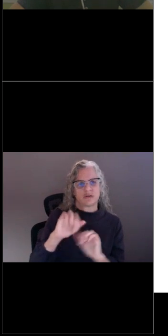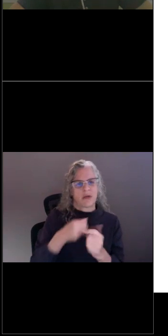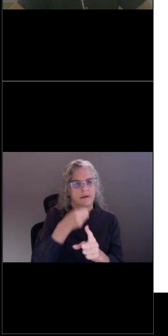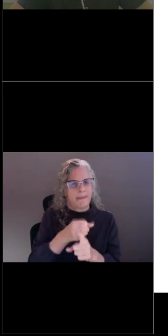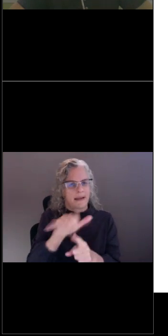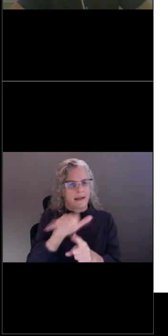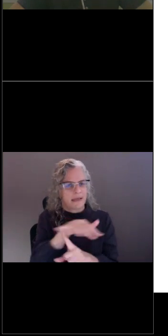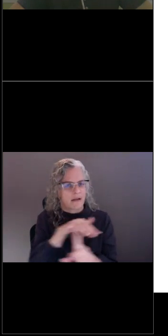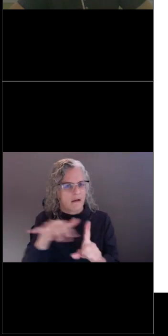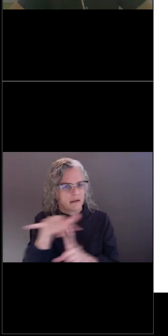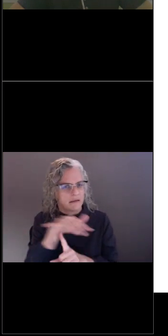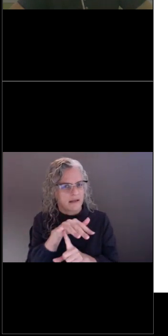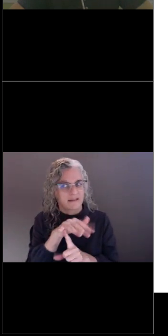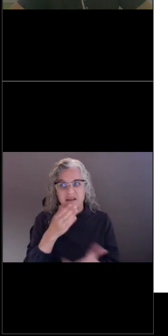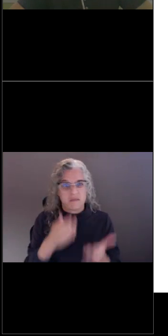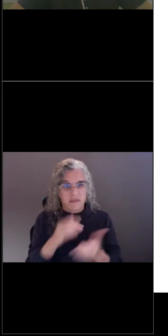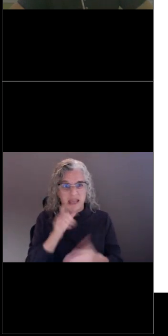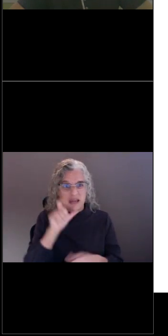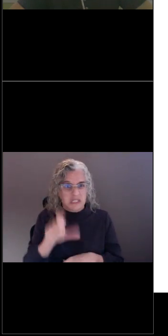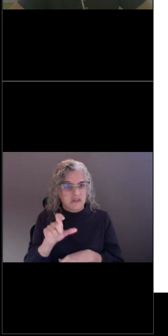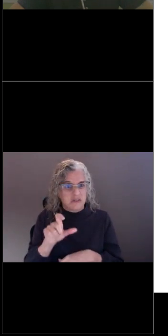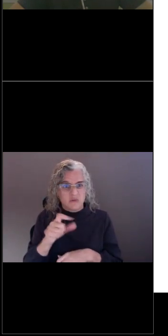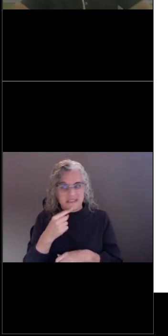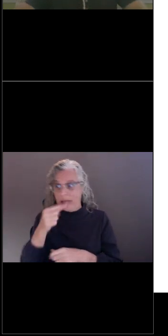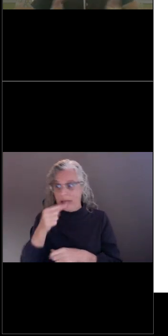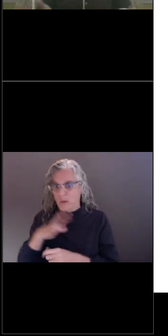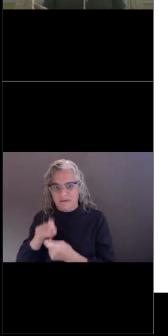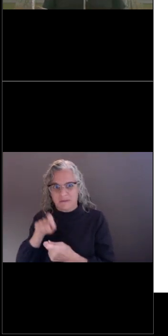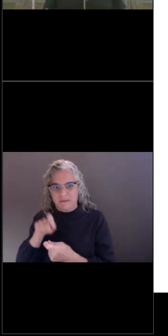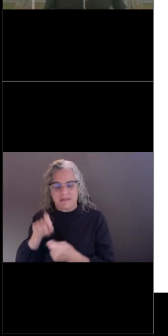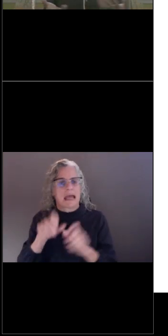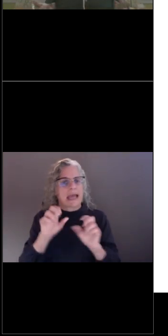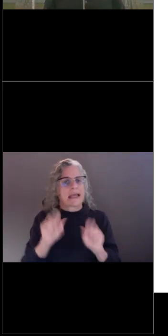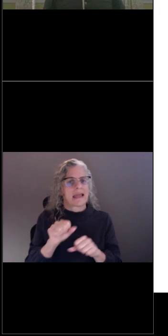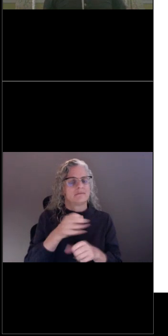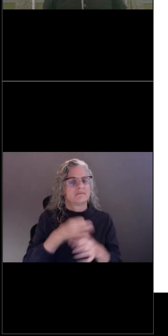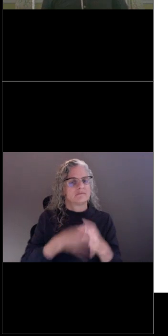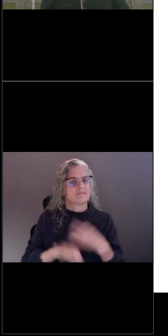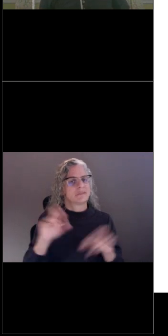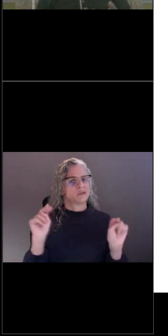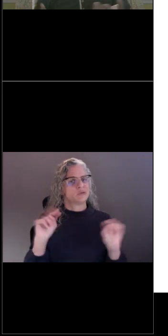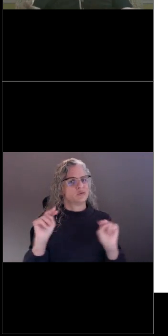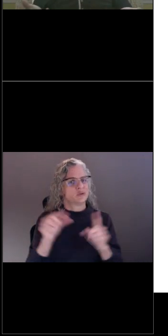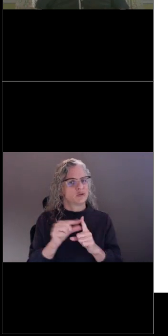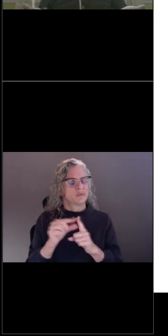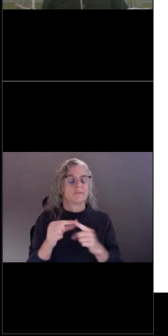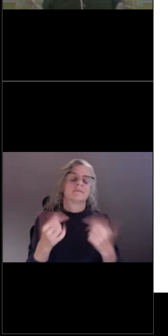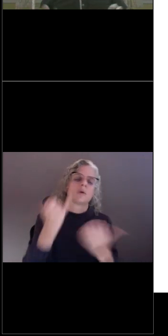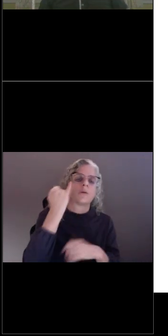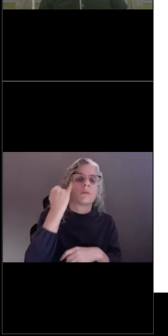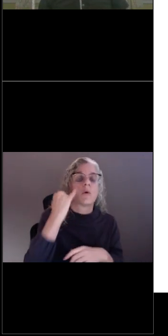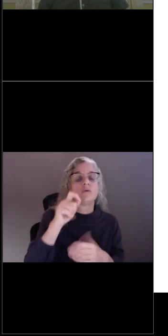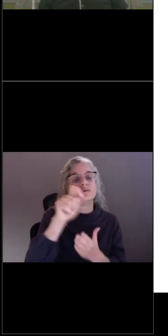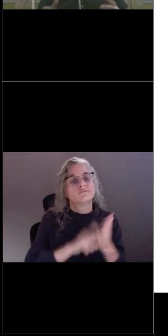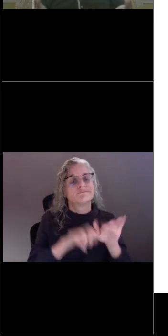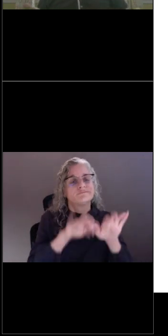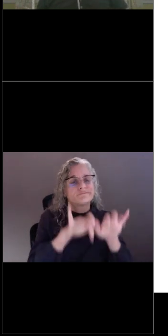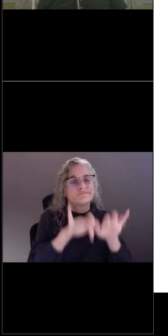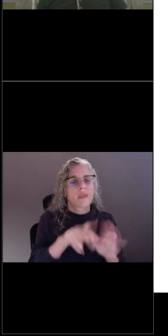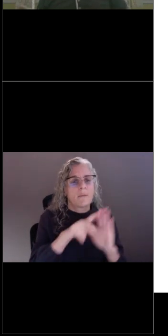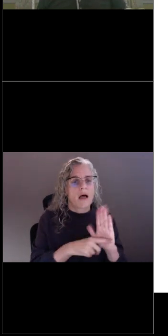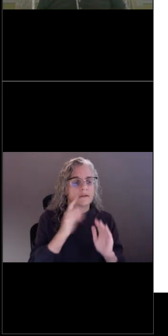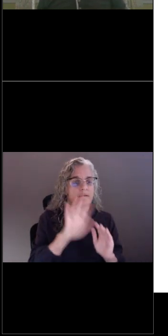to that context, and maybe a gender neutral term would be better? For example, if you're writing a policy for your department or program,